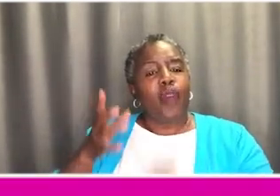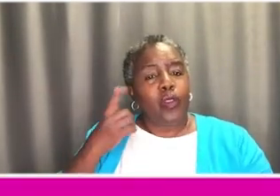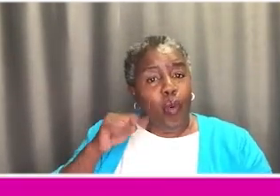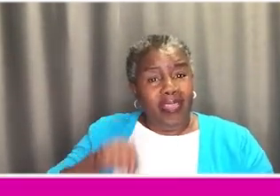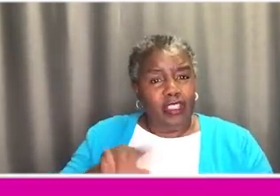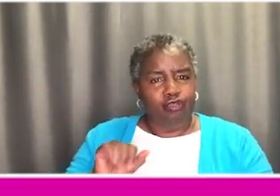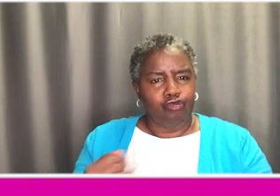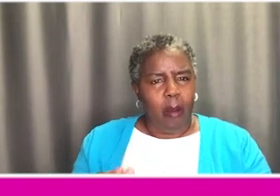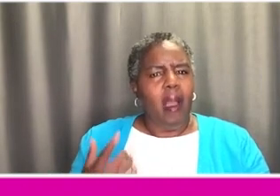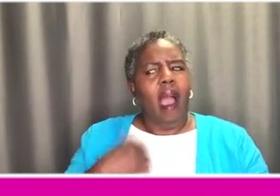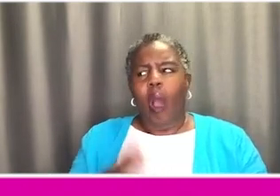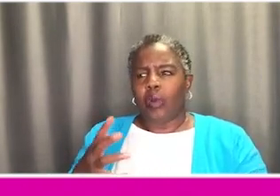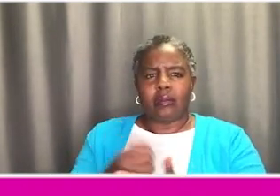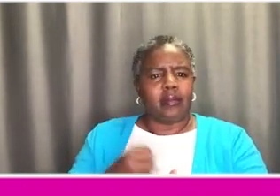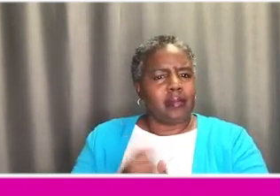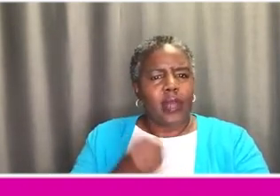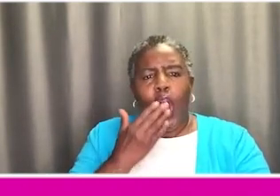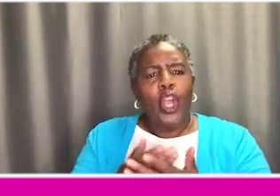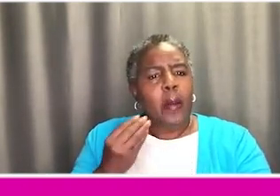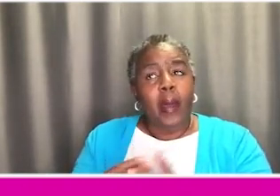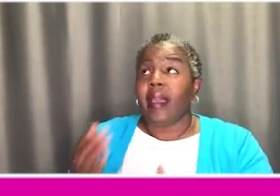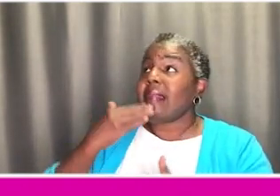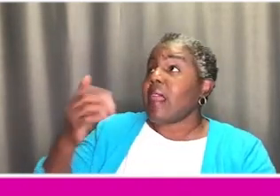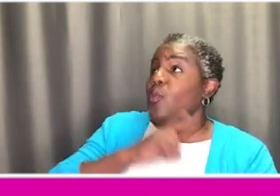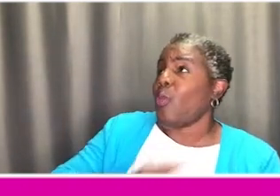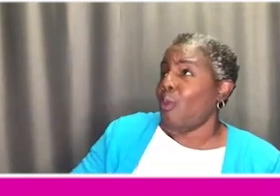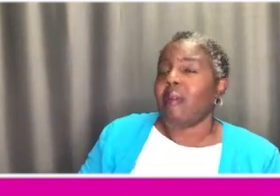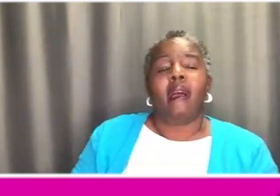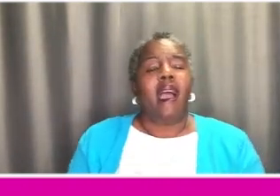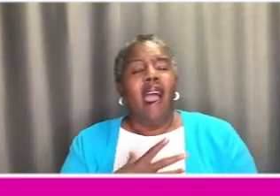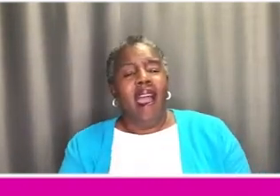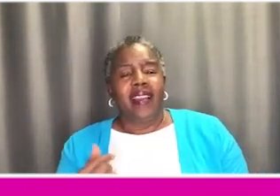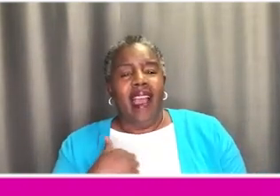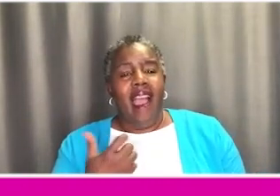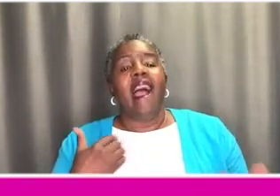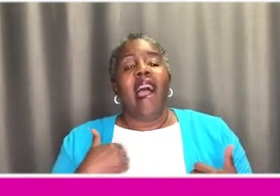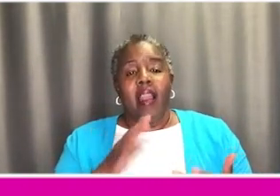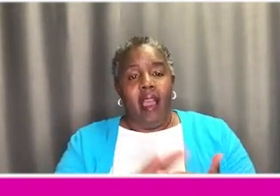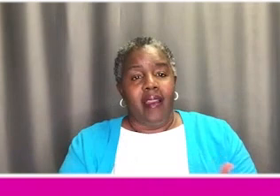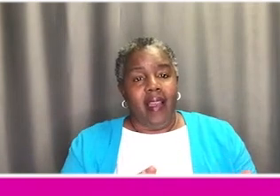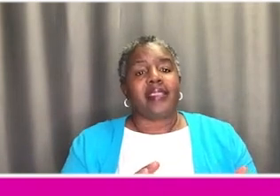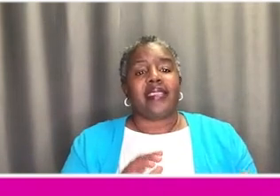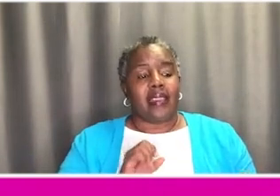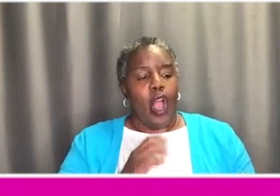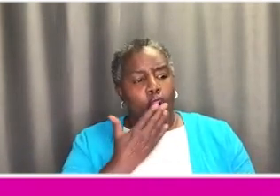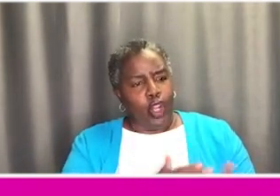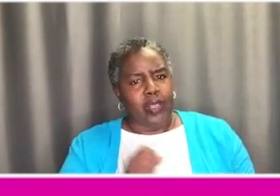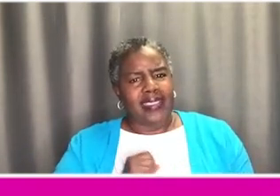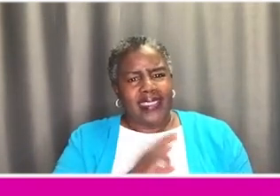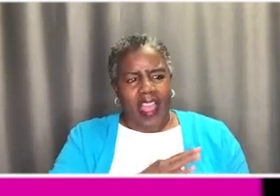my job. I was making good money. Thank you, Lord. I had a good staff that